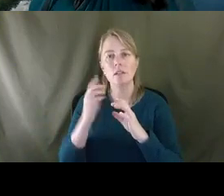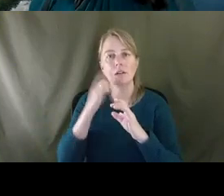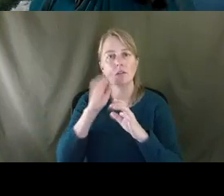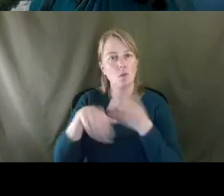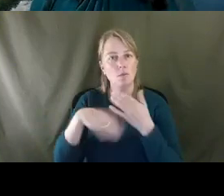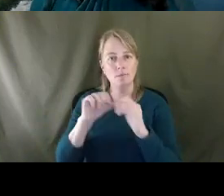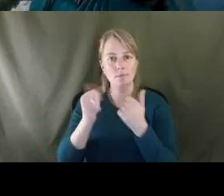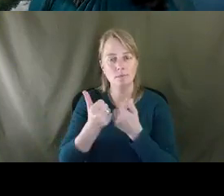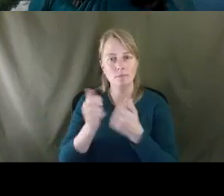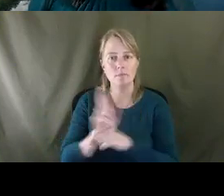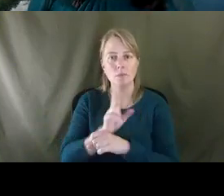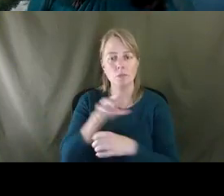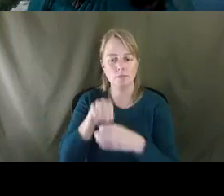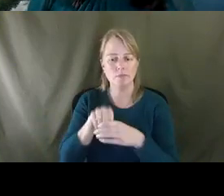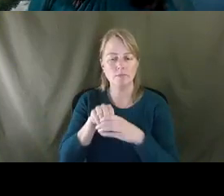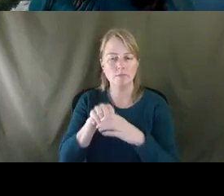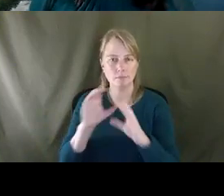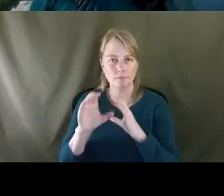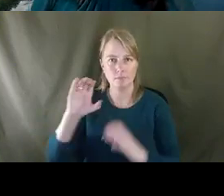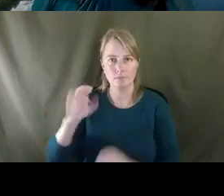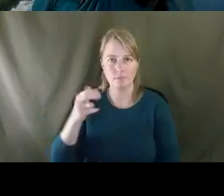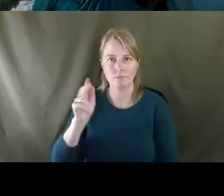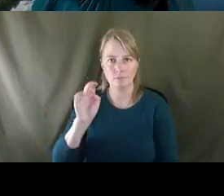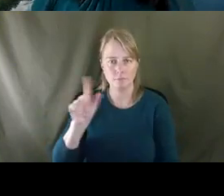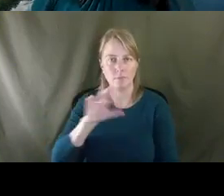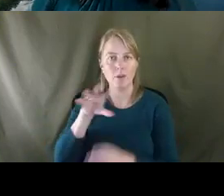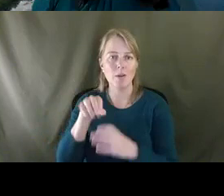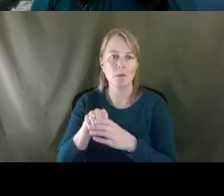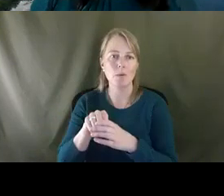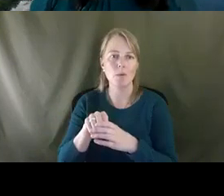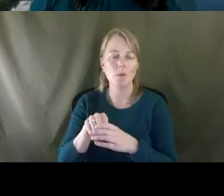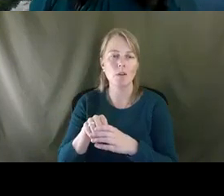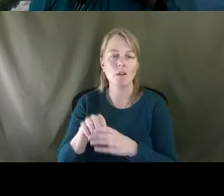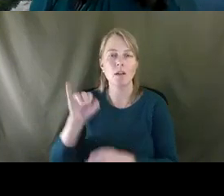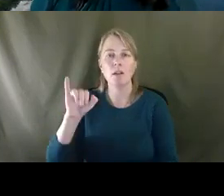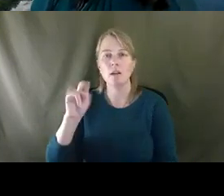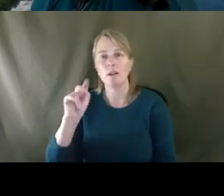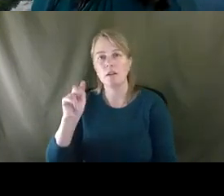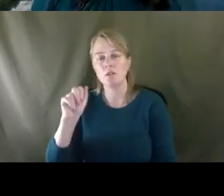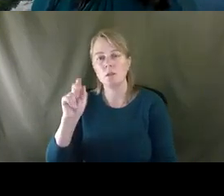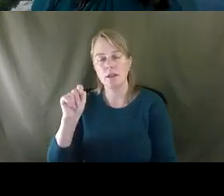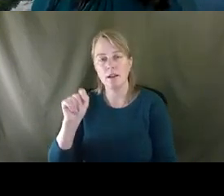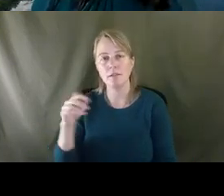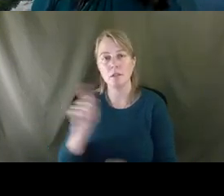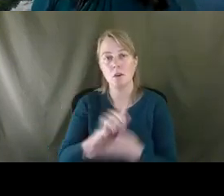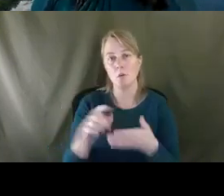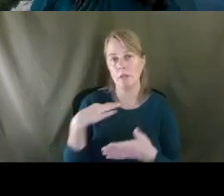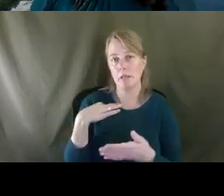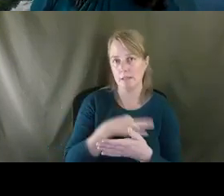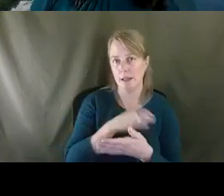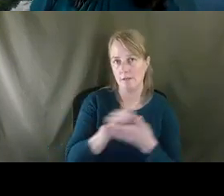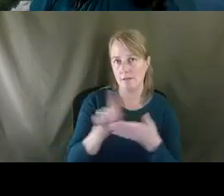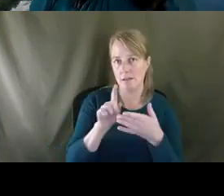We used our internal communications channels to include our intranet, our weekly staff email updates,